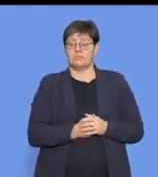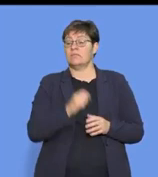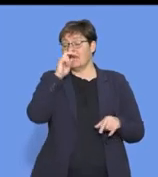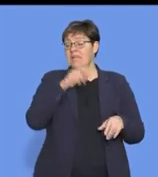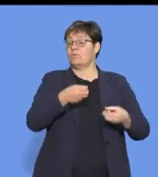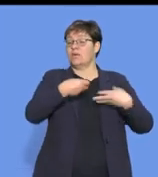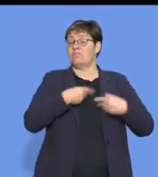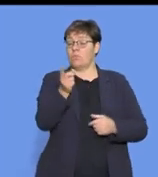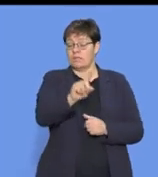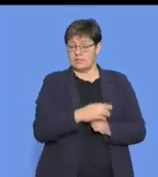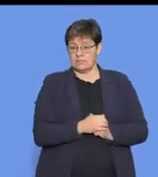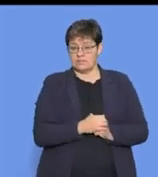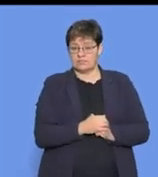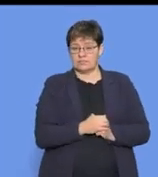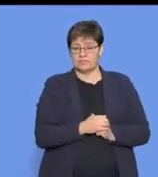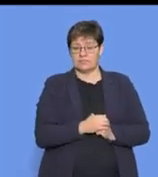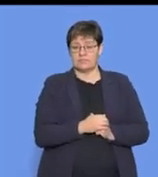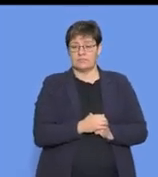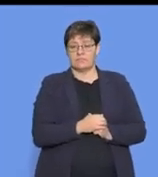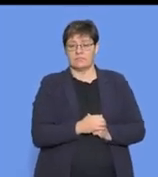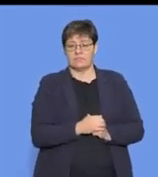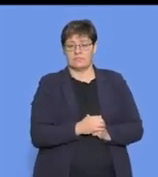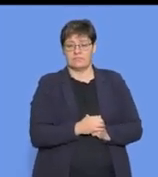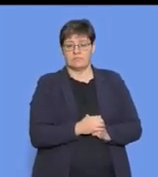We need to be given